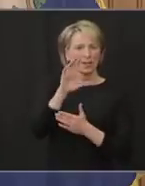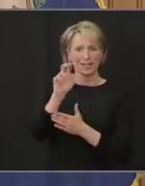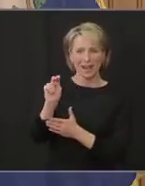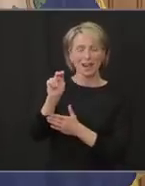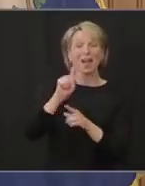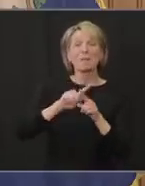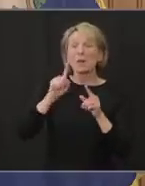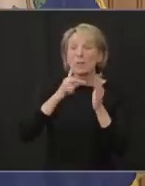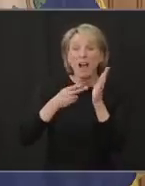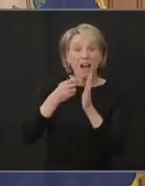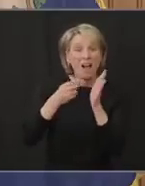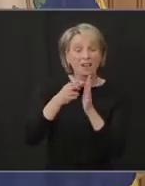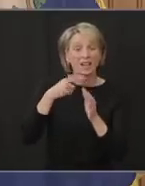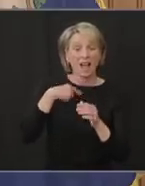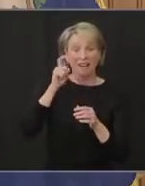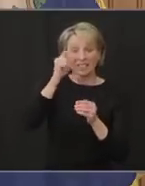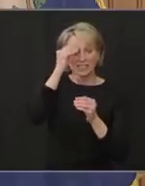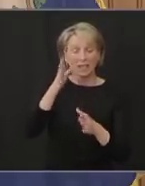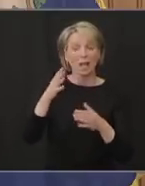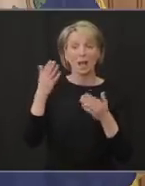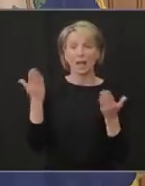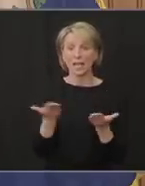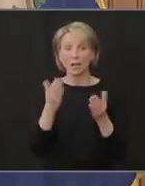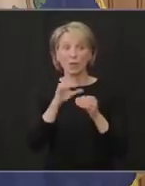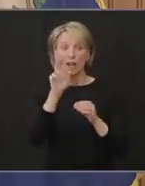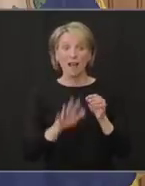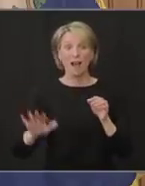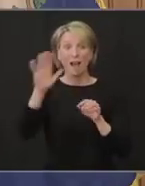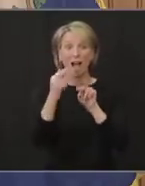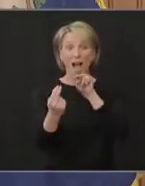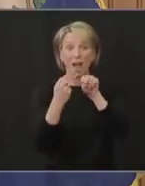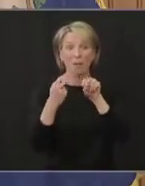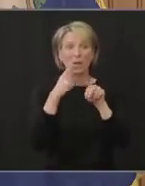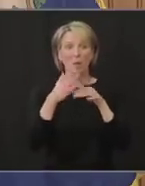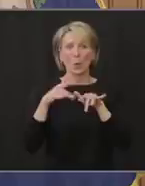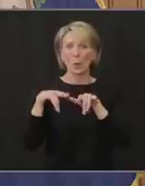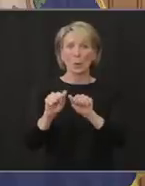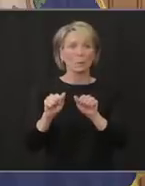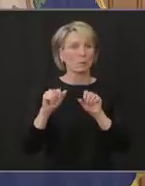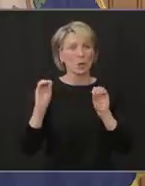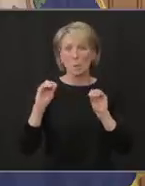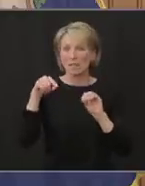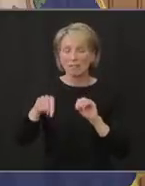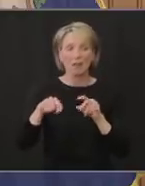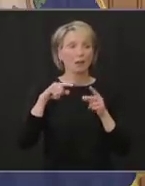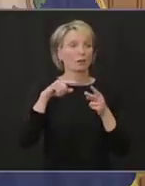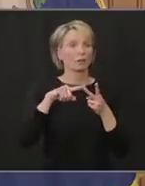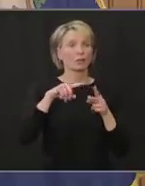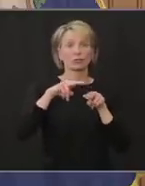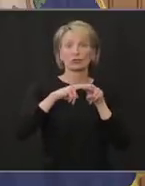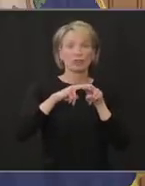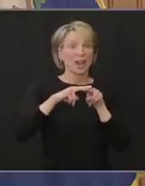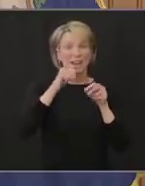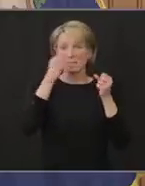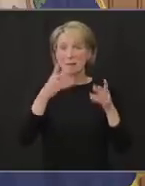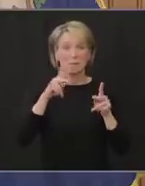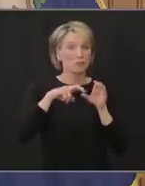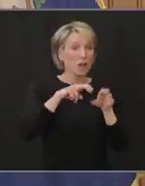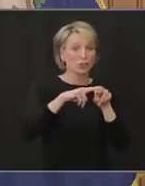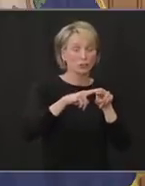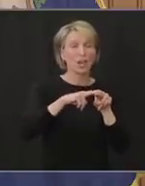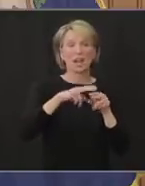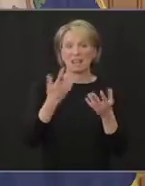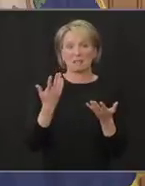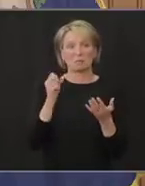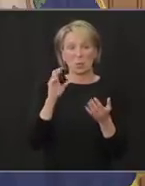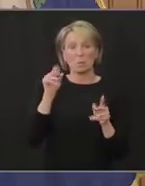much empty. The railroads are pretty much empty. A lot of people are doing the right thing. And if they're not doing the right thing, I'm going to step up and be more forceful. Another